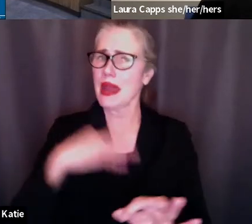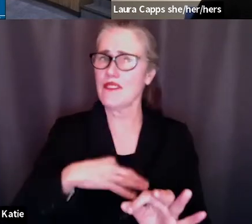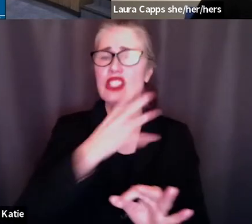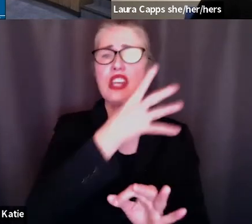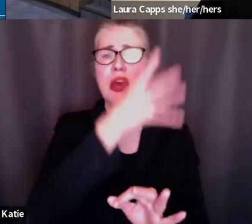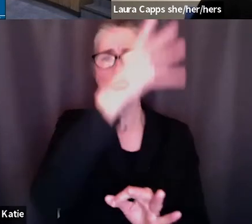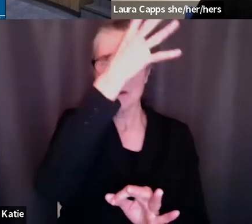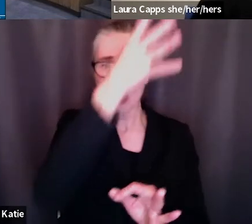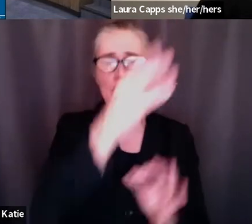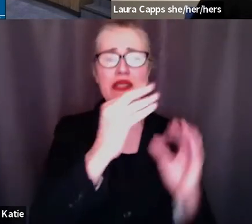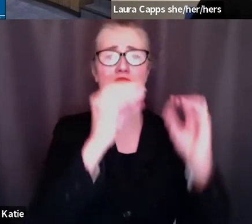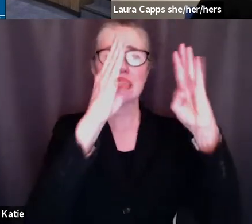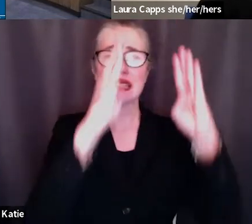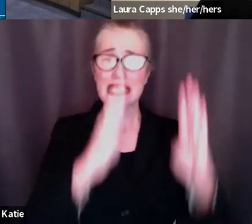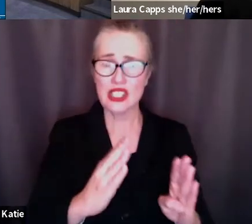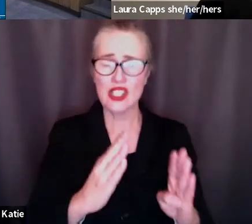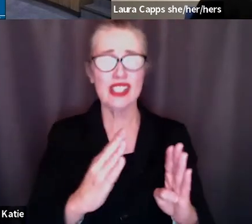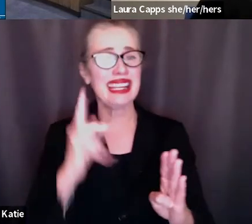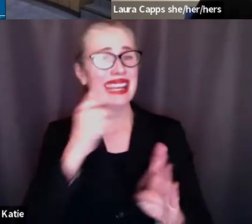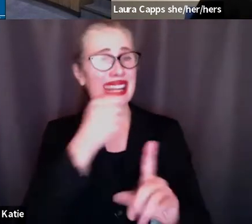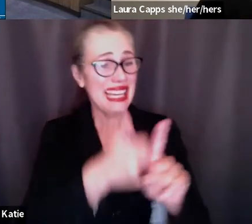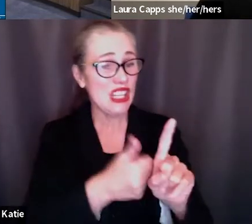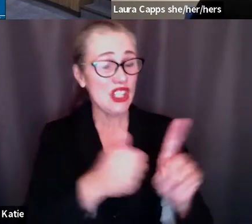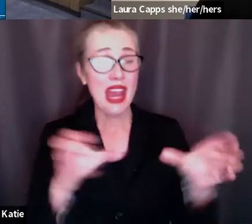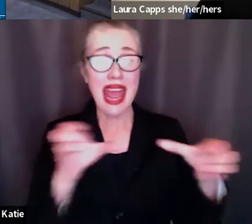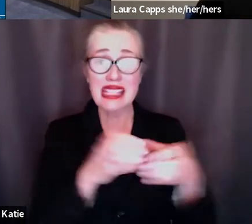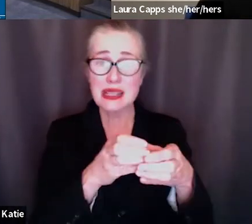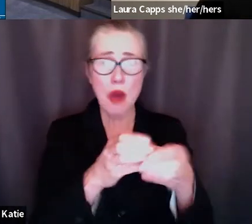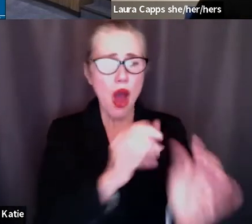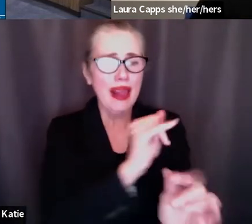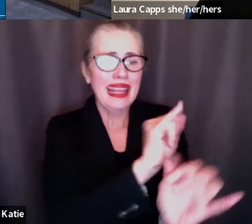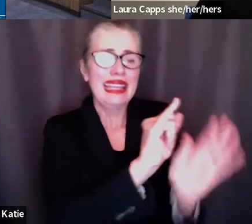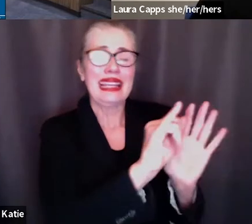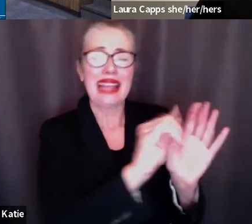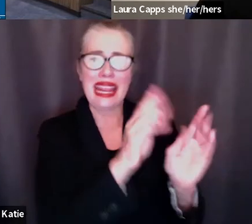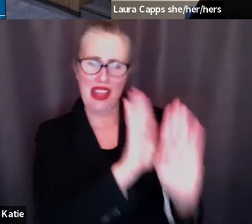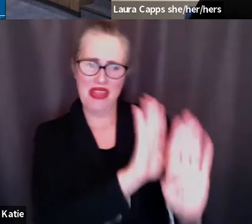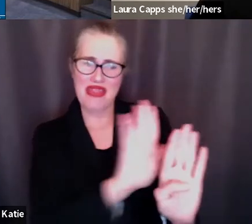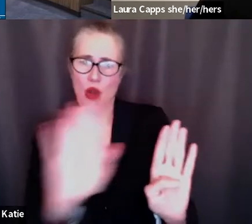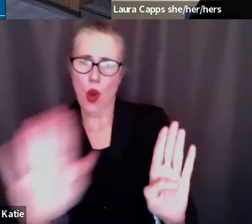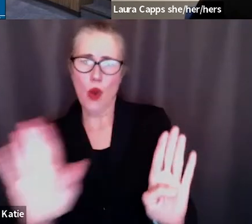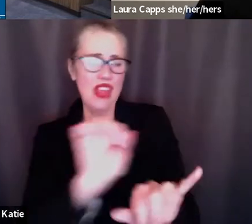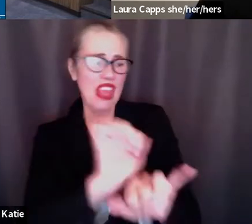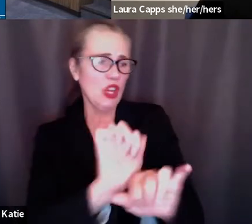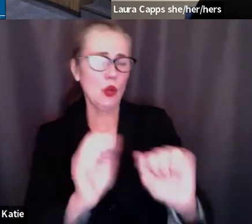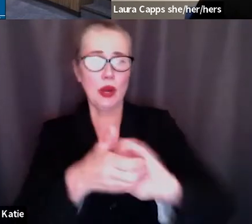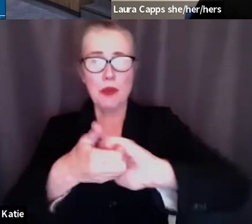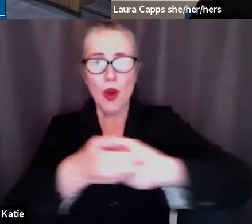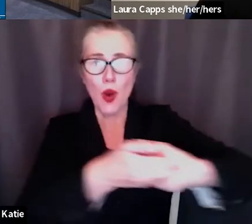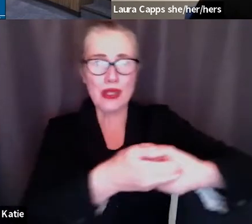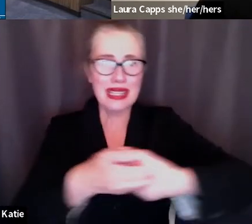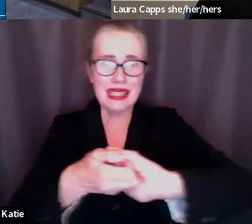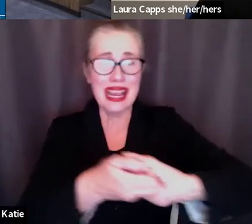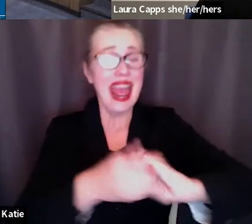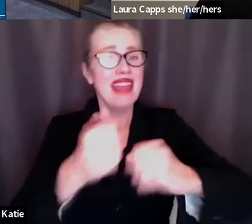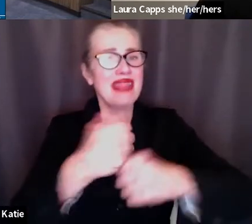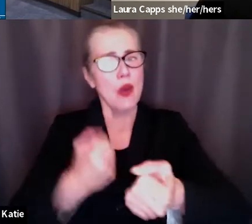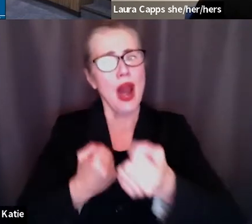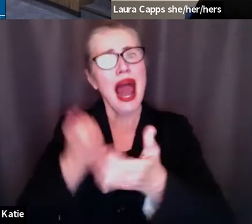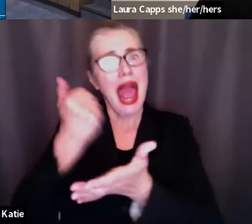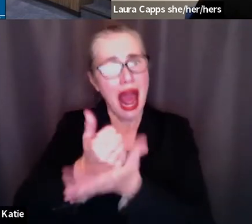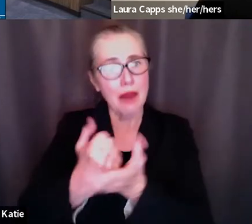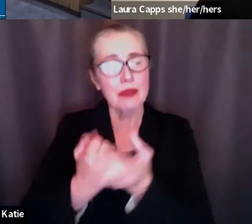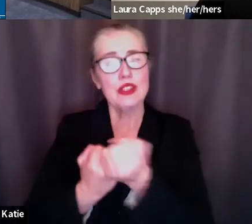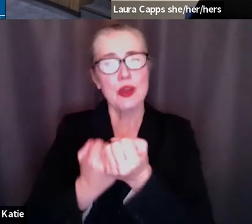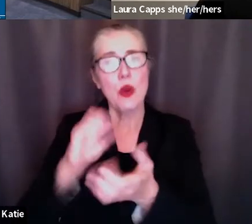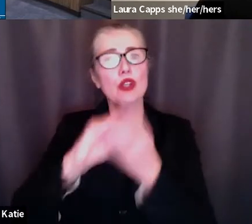characteristics the seven small areas will enable parents teachers and students to work more closely together to close the achievement gap among students